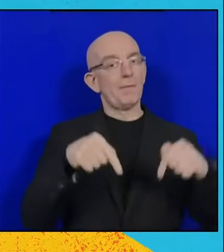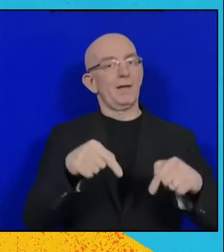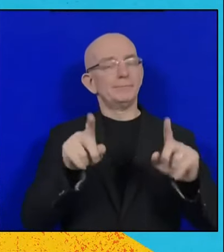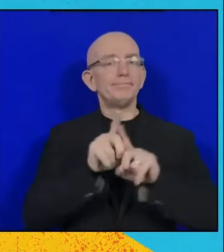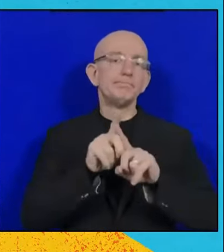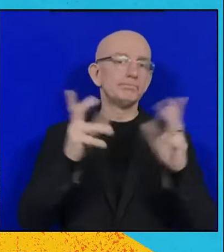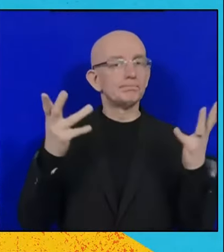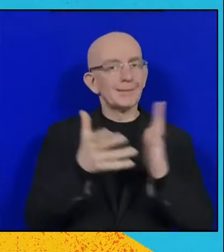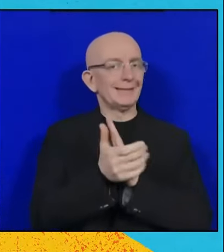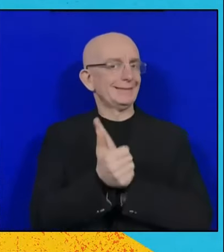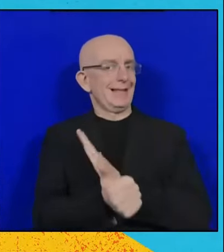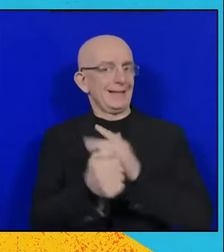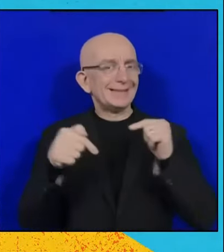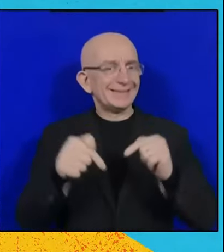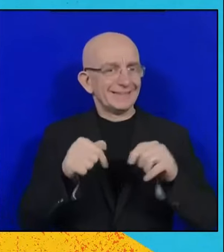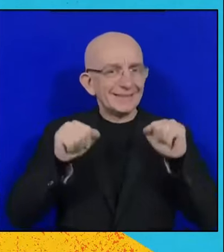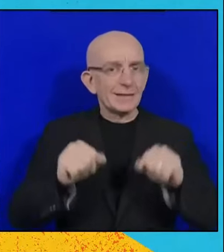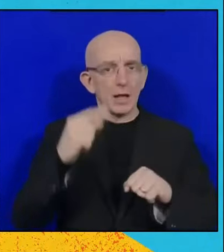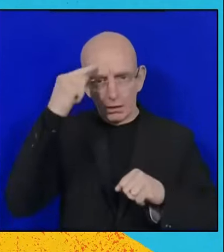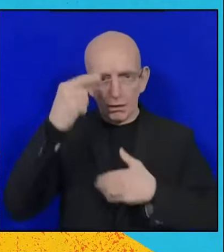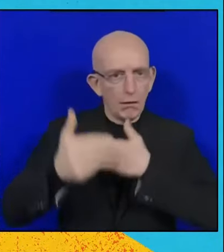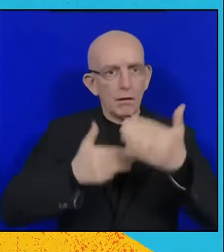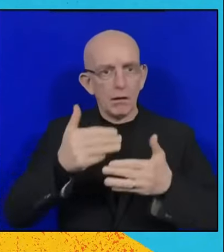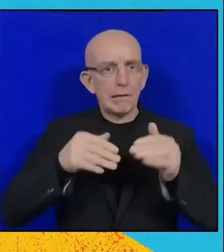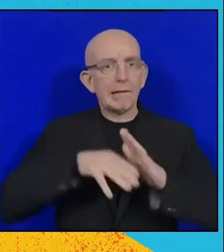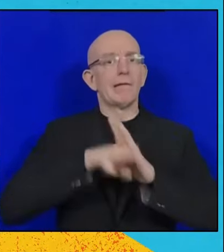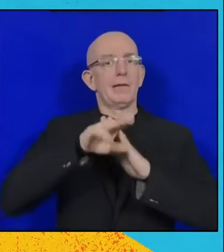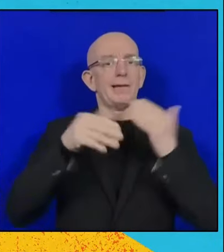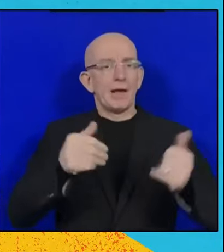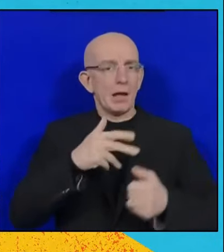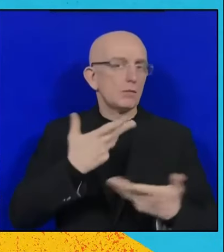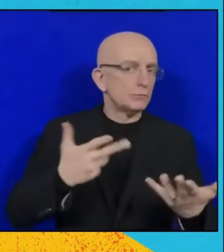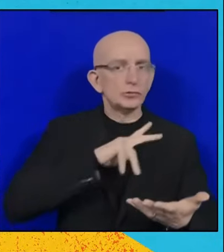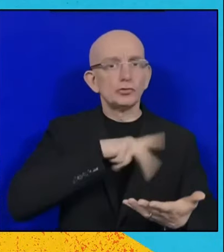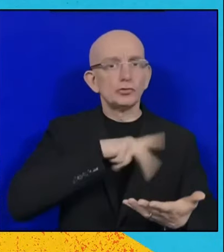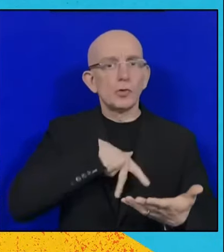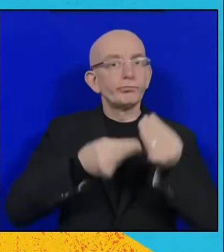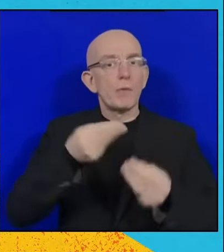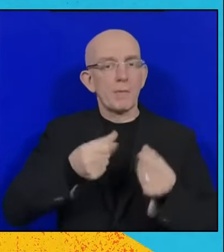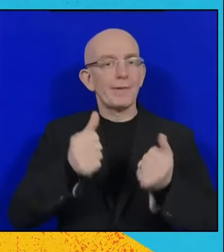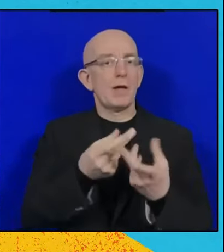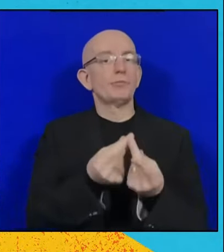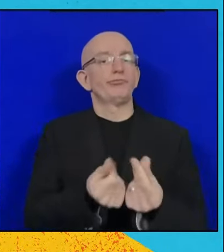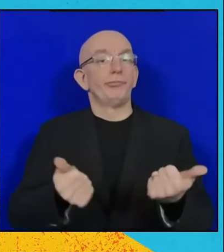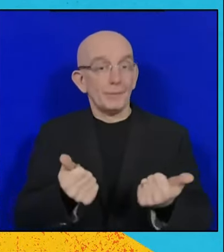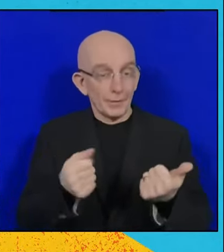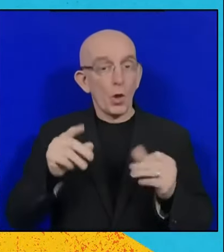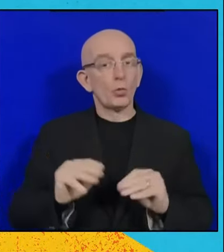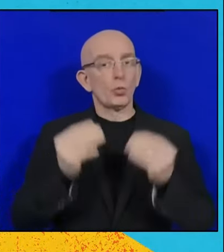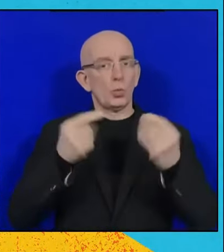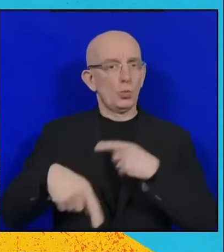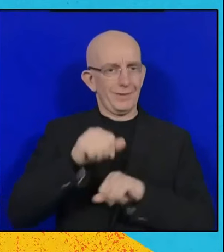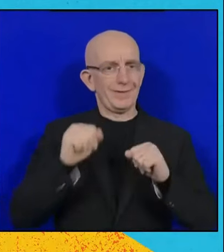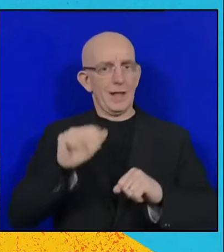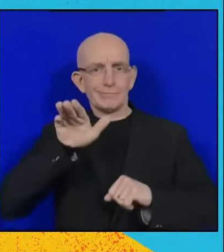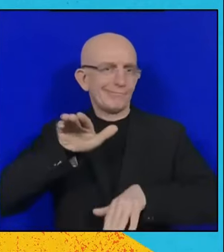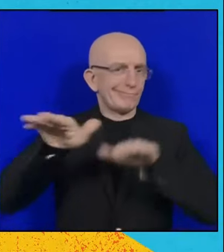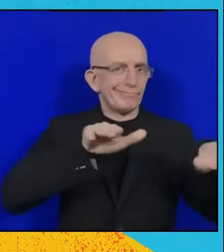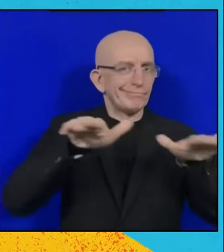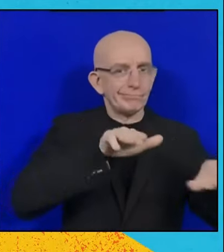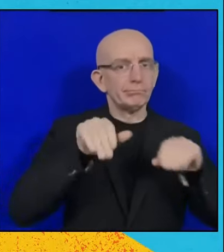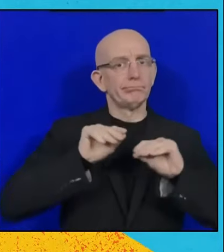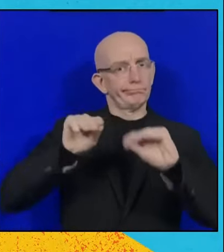by raising awareness and educating others about the SDGs, Global Development Initiative, and climate